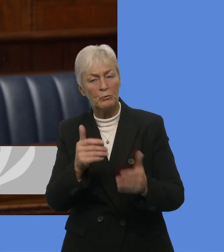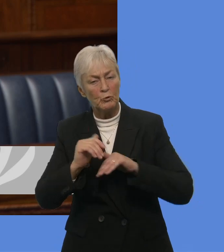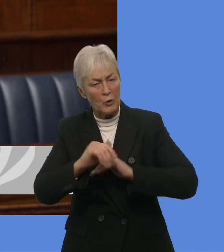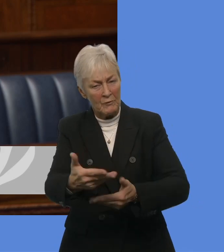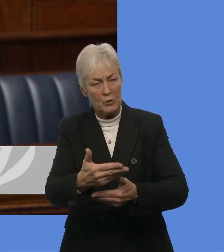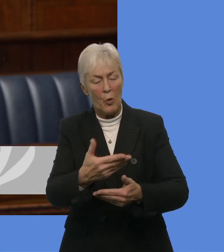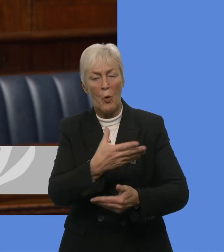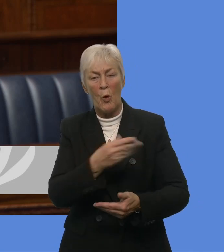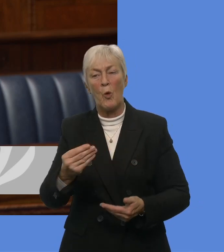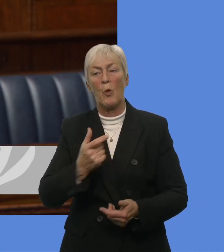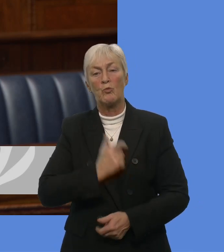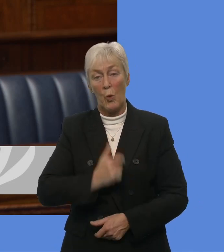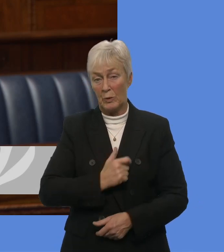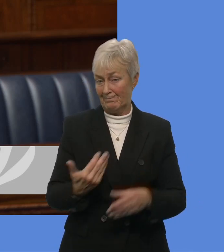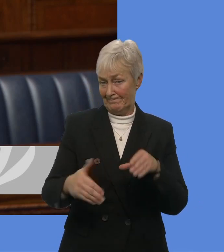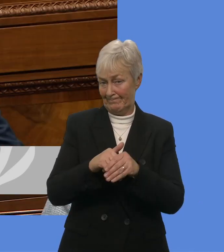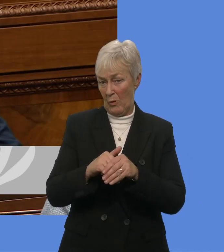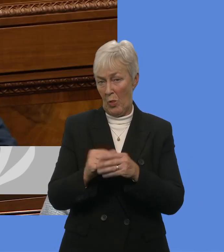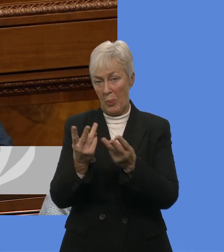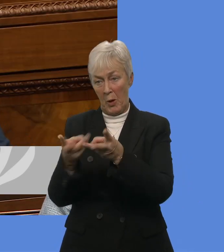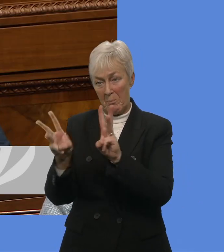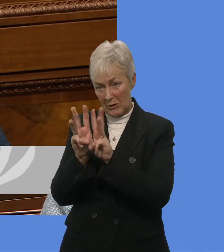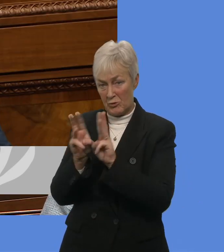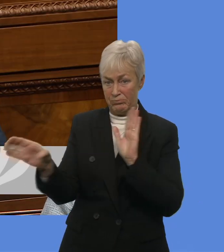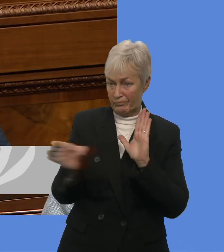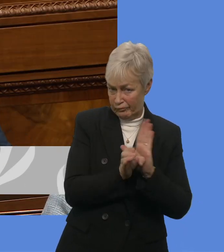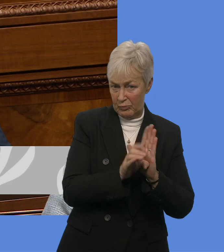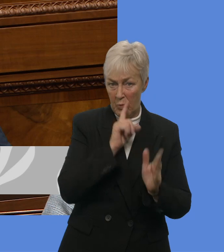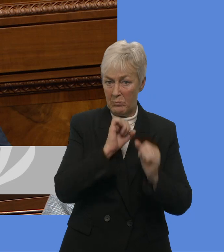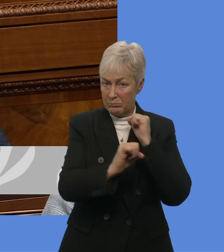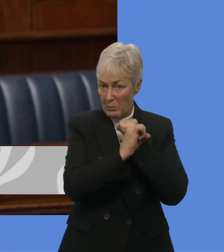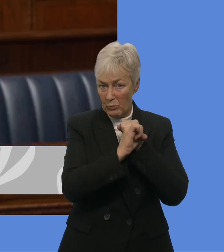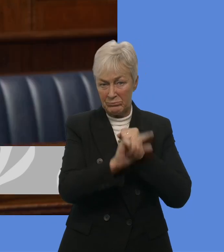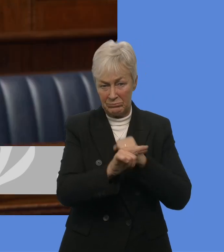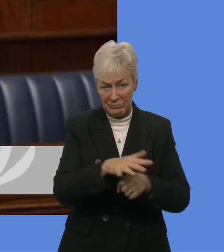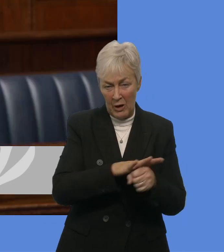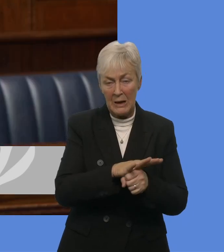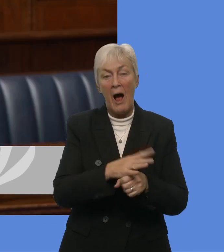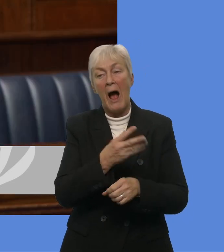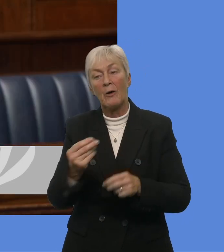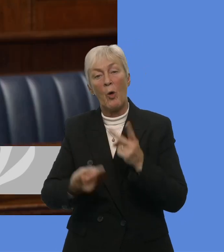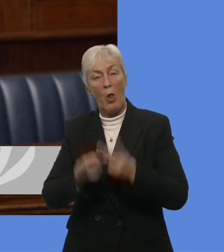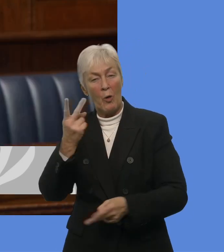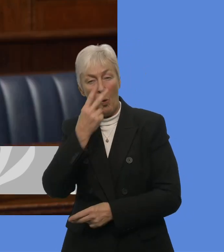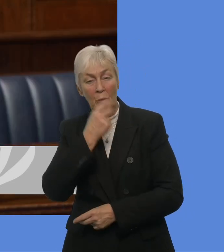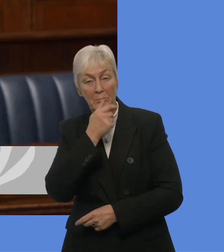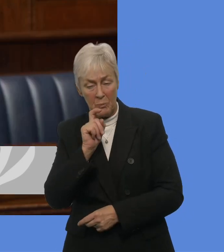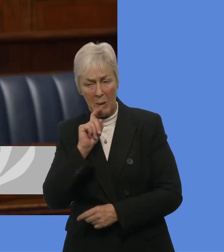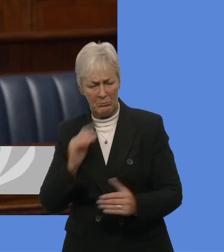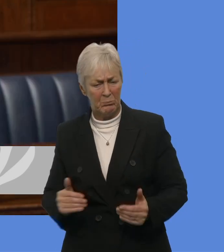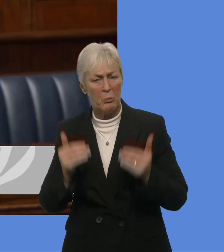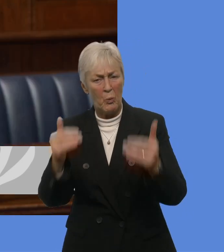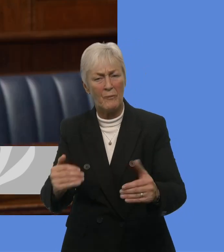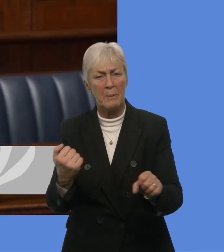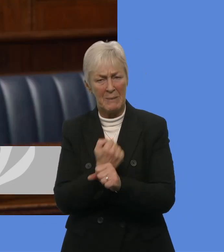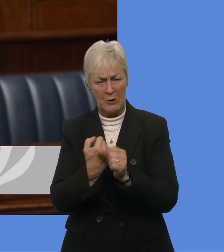different commissioner-type roles, such as the Older Persons Commissioner, to promote the issues associated with older people. So we will be moving to make better